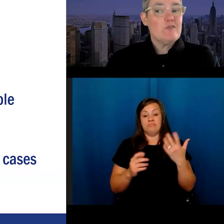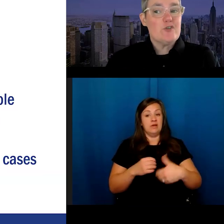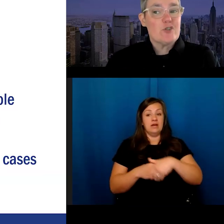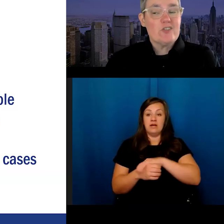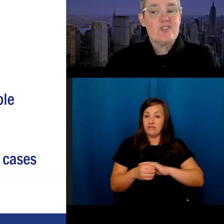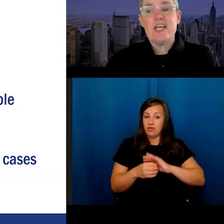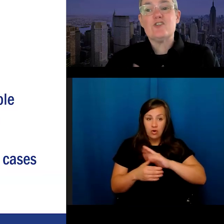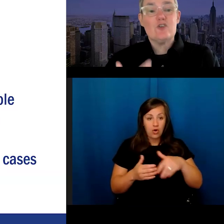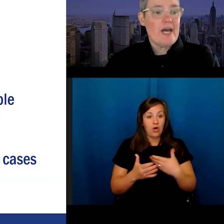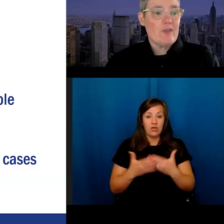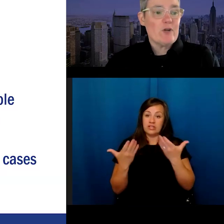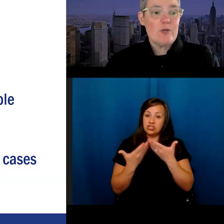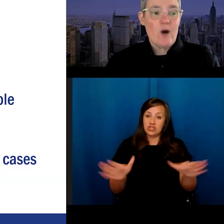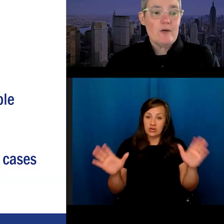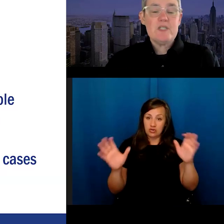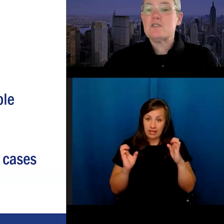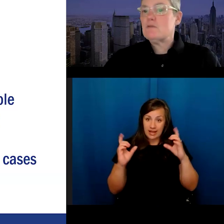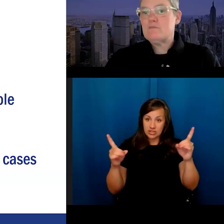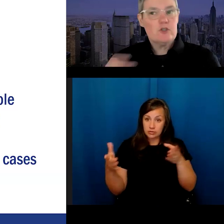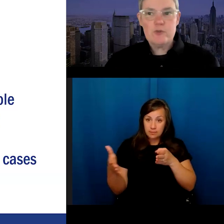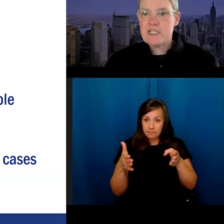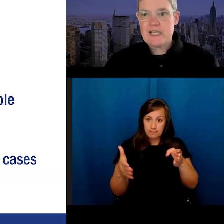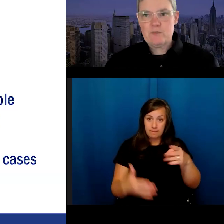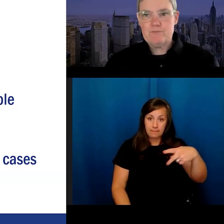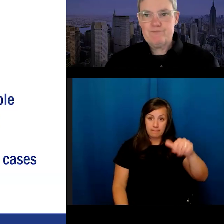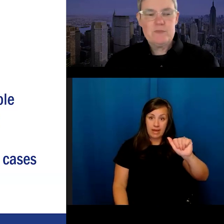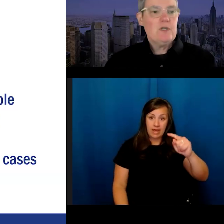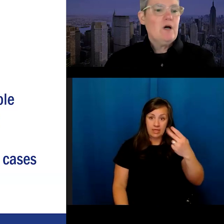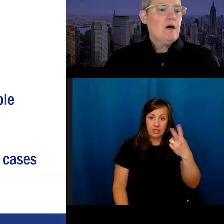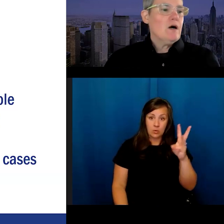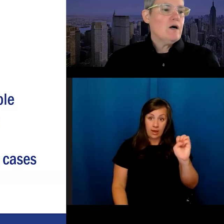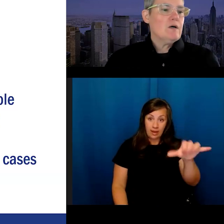almost all of your general education or pathway requirements through exams.